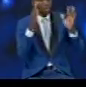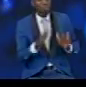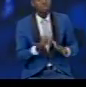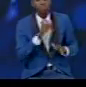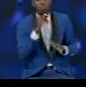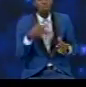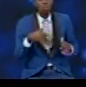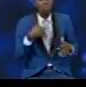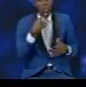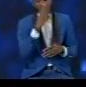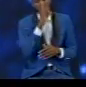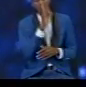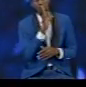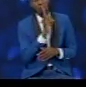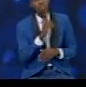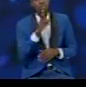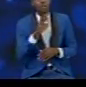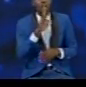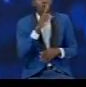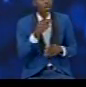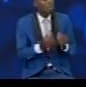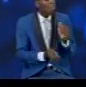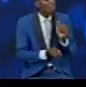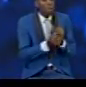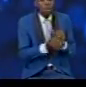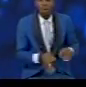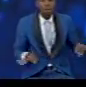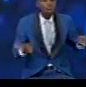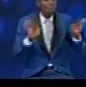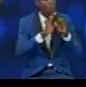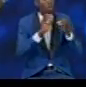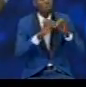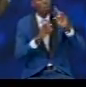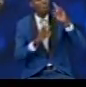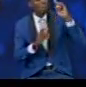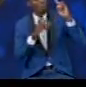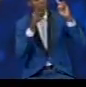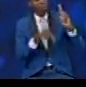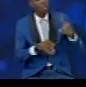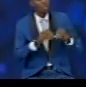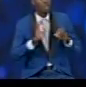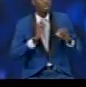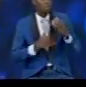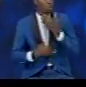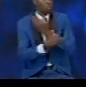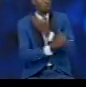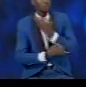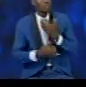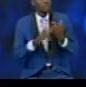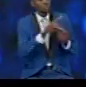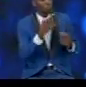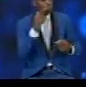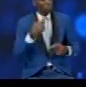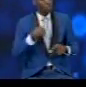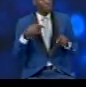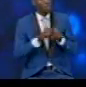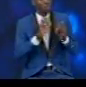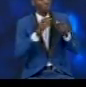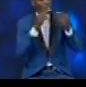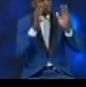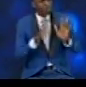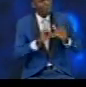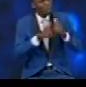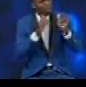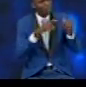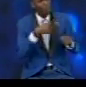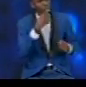feeling lonely. "You are the most important number one in our nation, and then you count me as your enemy. How could you say